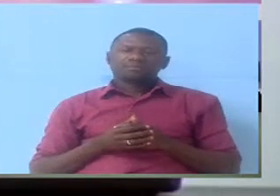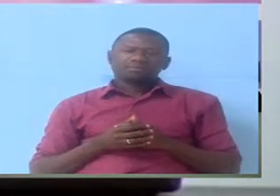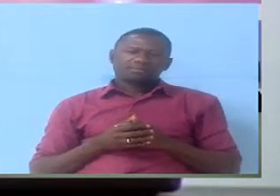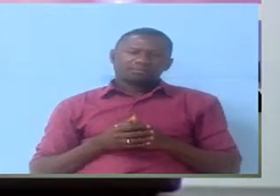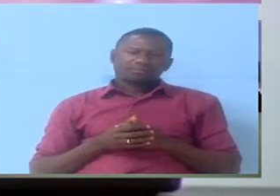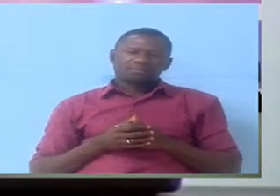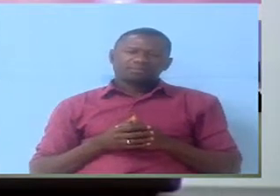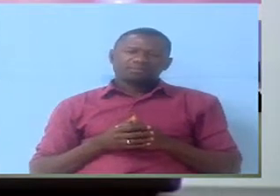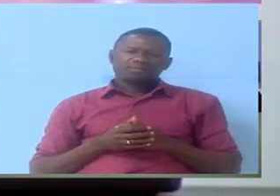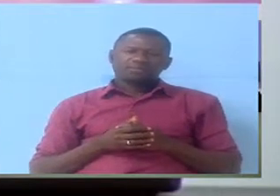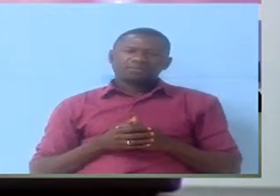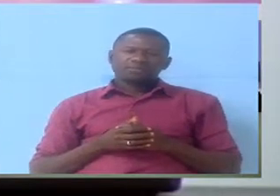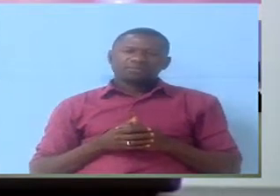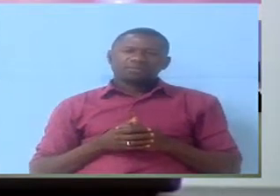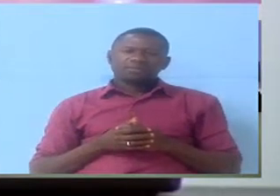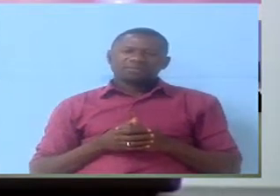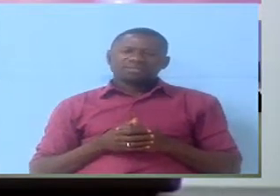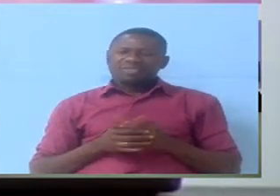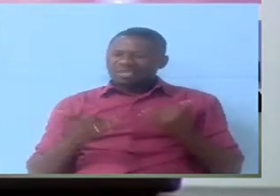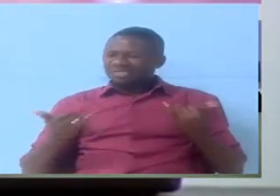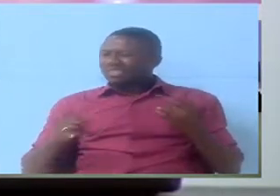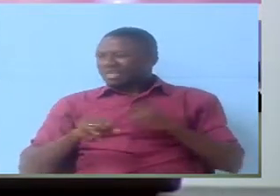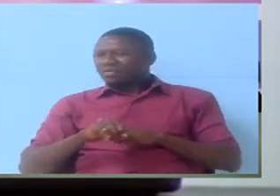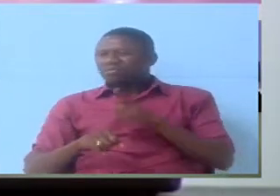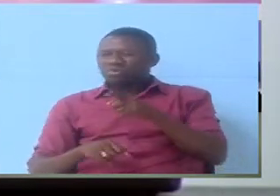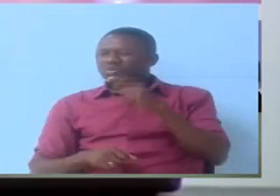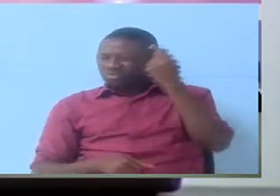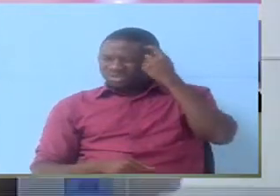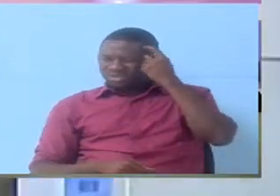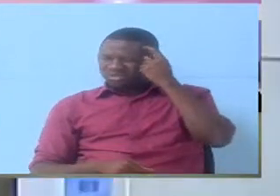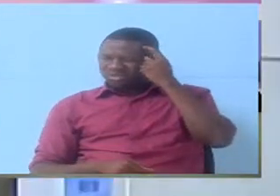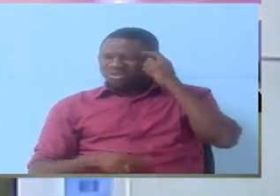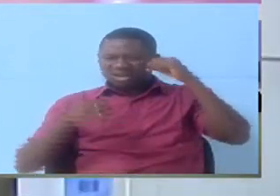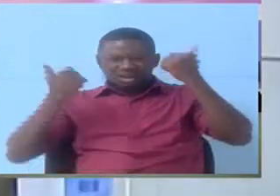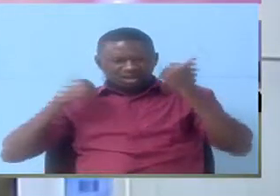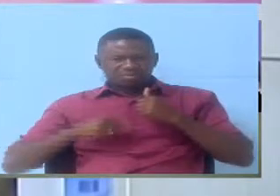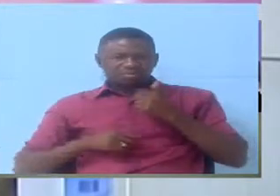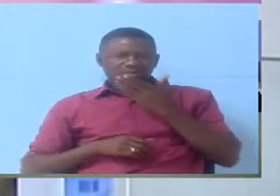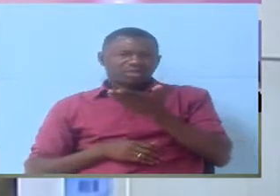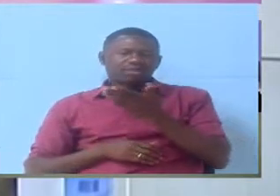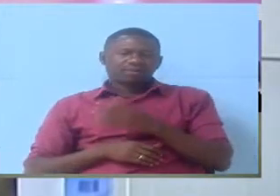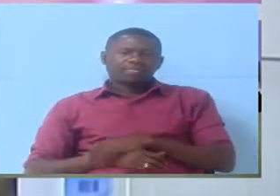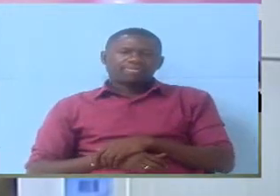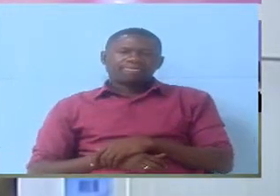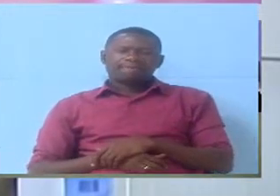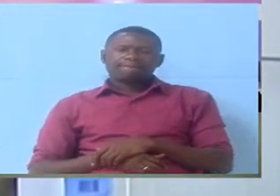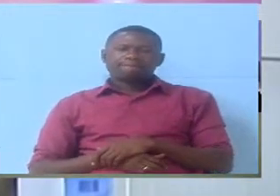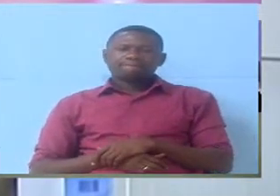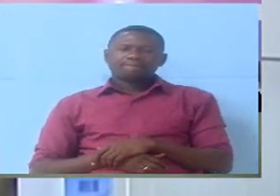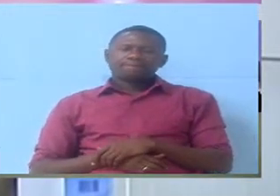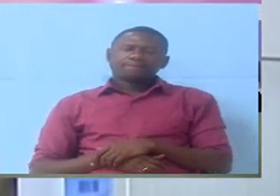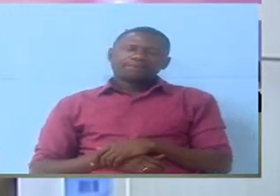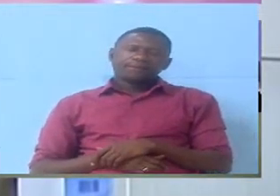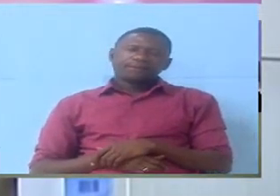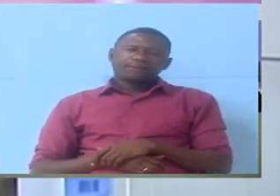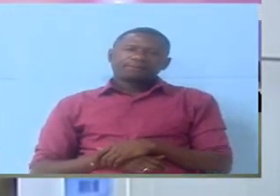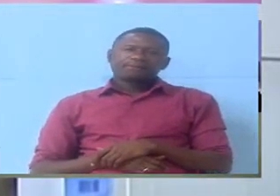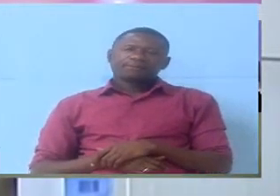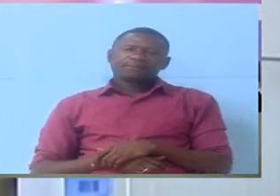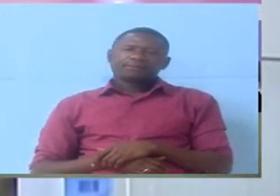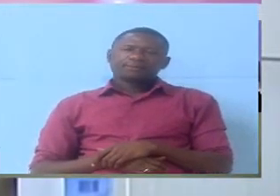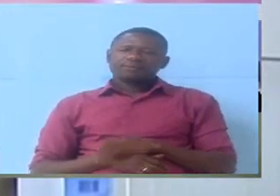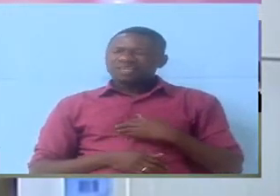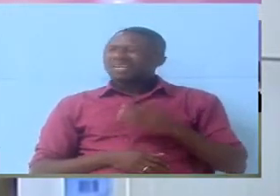What do you think was happening here? Well, council, at that moment, I feel it was a